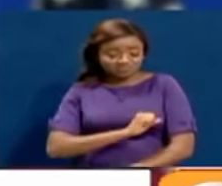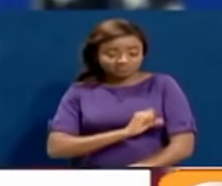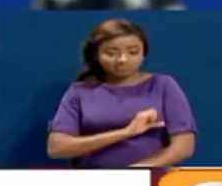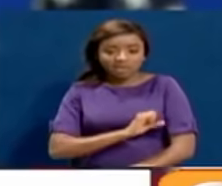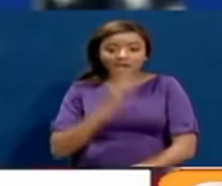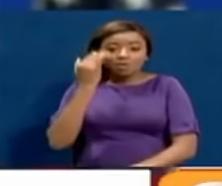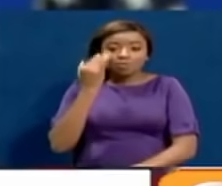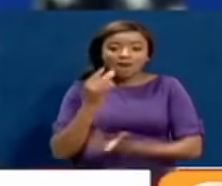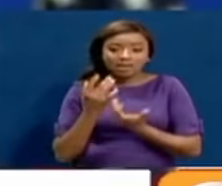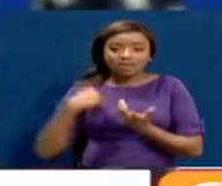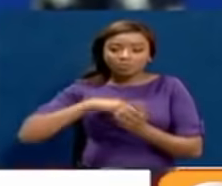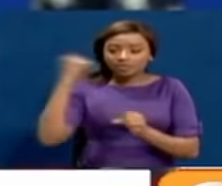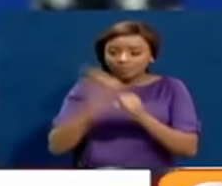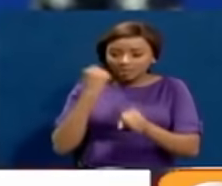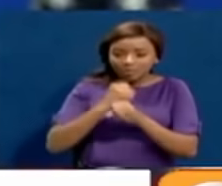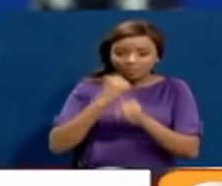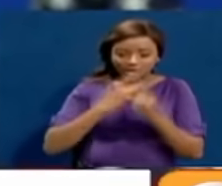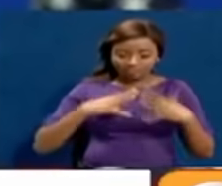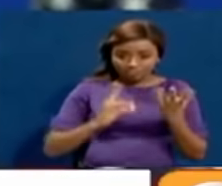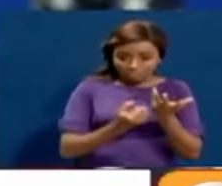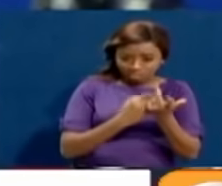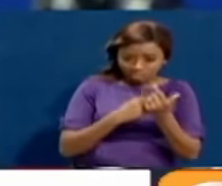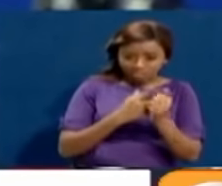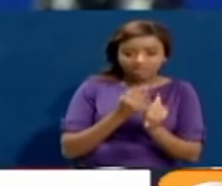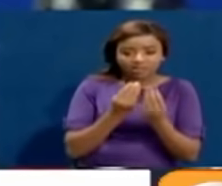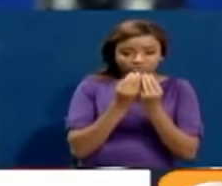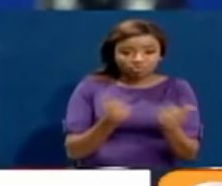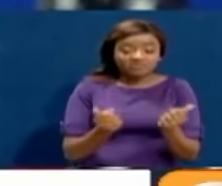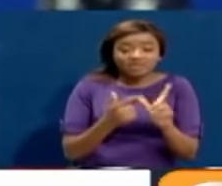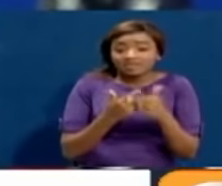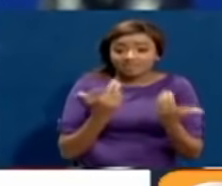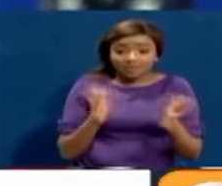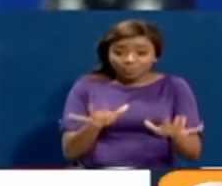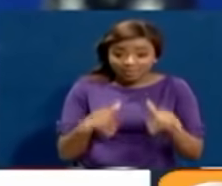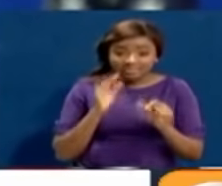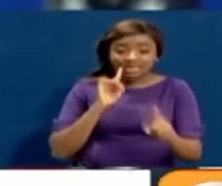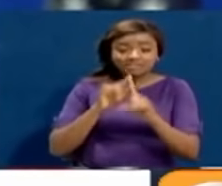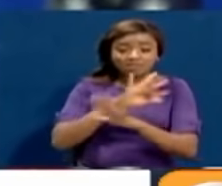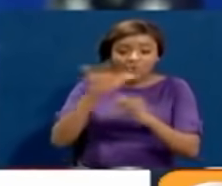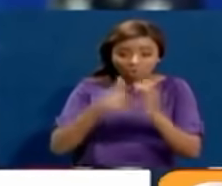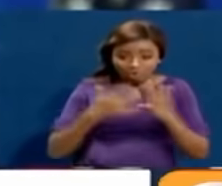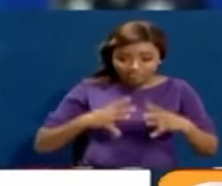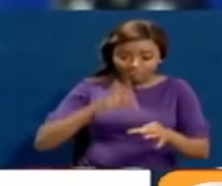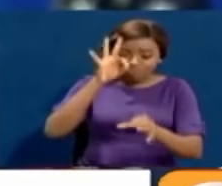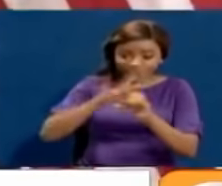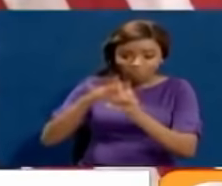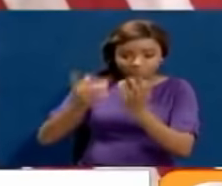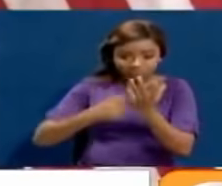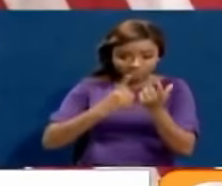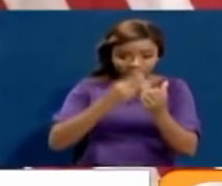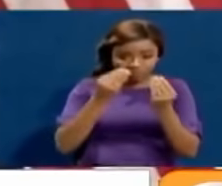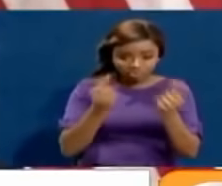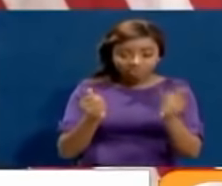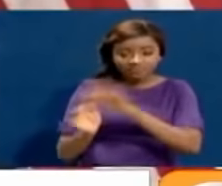until the hard work of tallying the votes is finished. And it ain't over till every vote is counted, every ballot is counted.